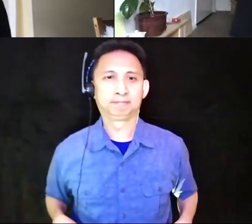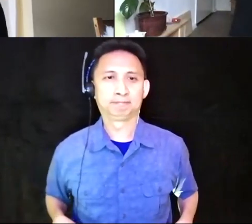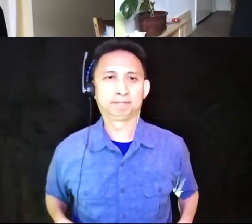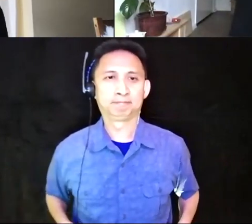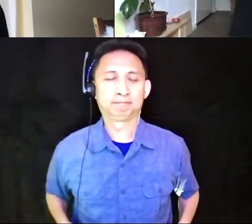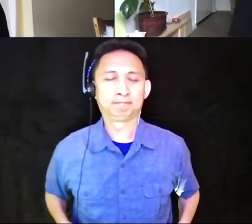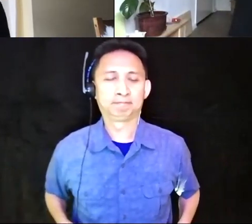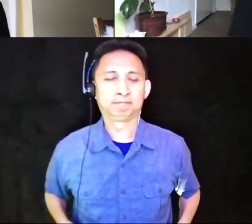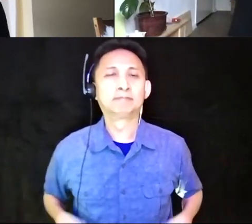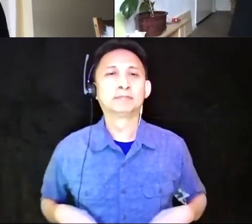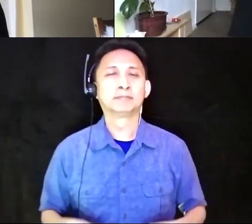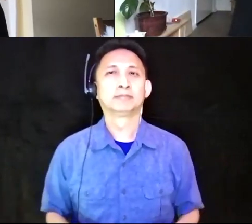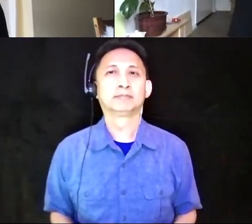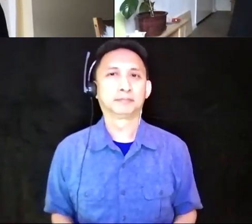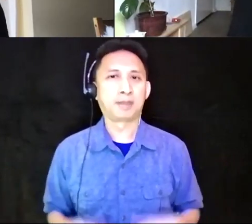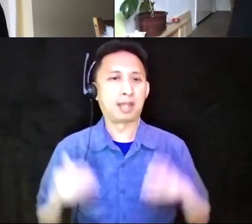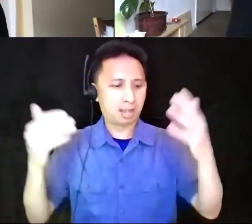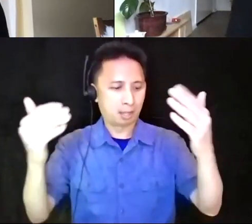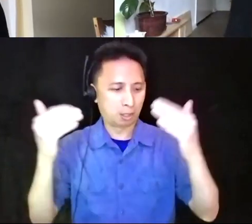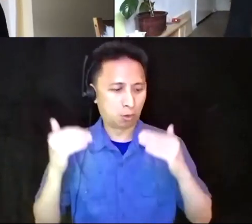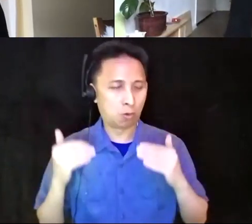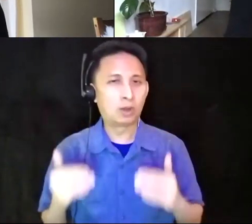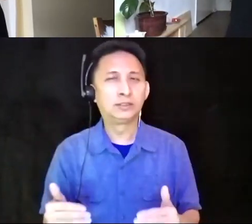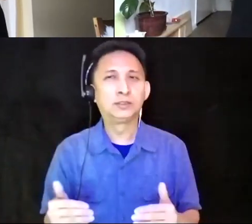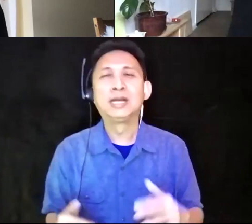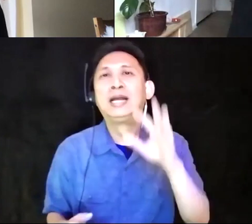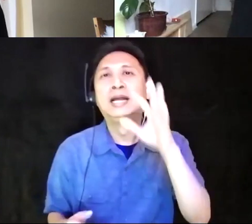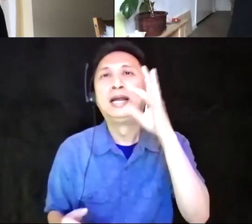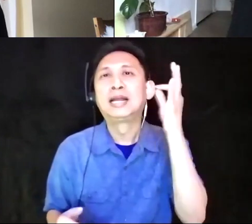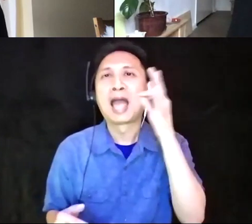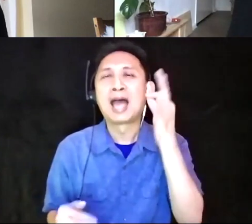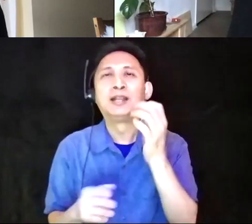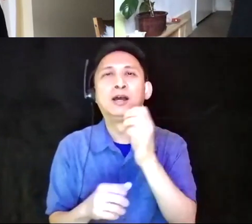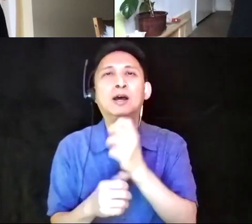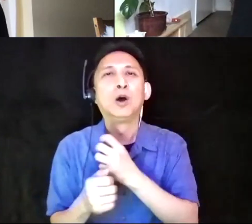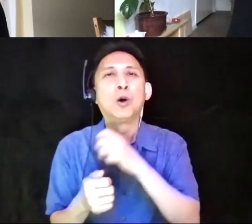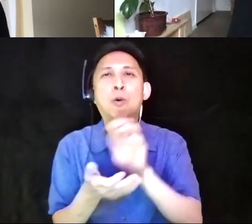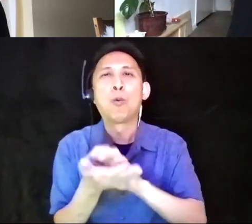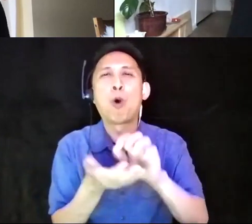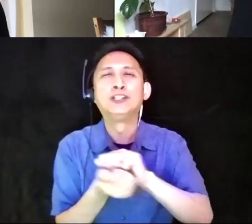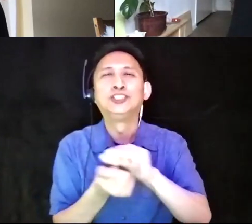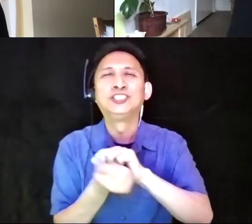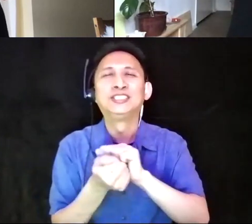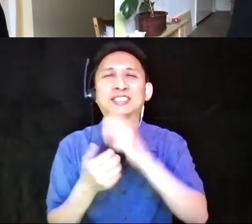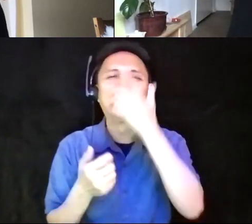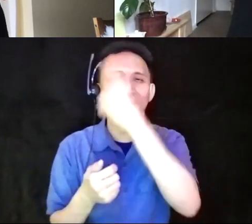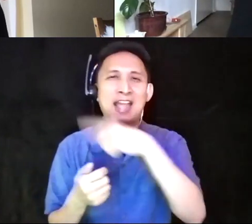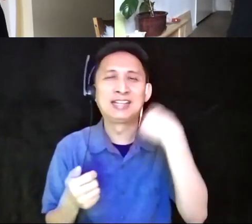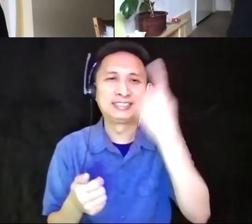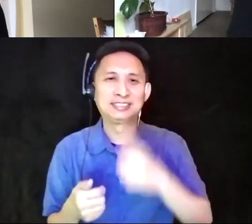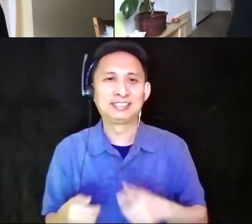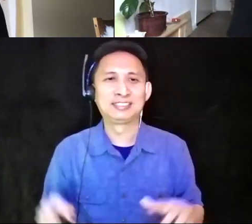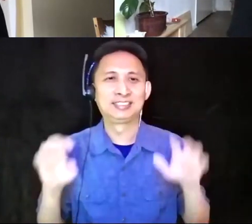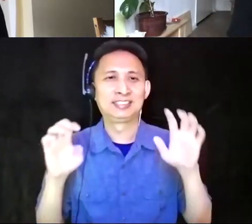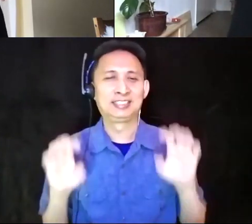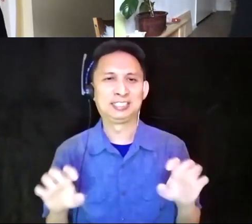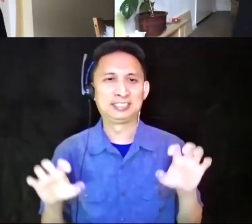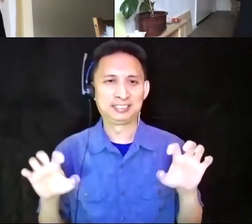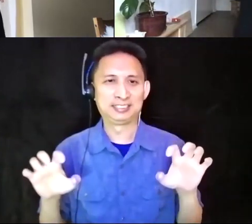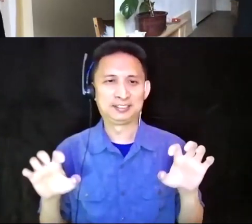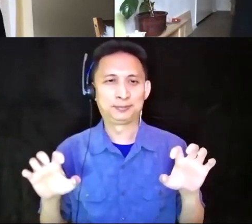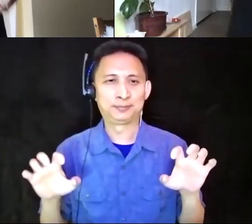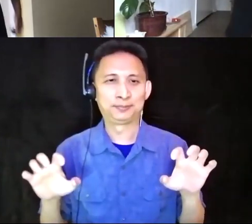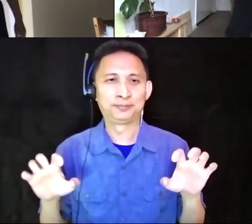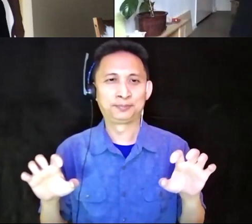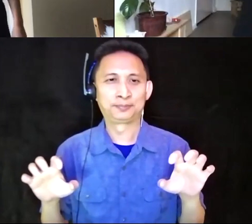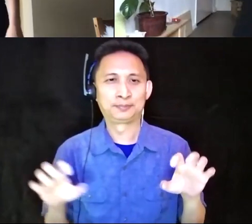And now we move on to cat washing its face. So again, the tiger claws, and now using the